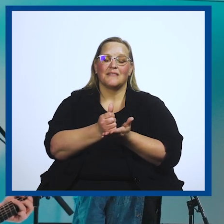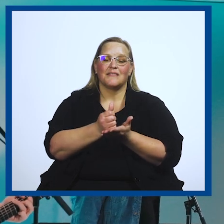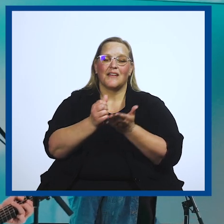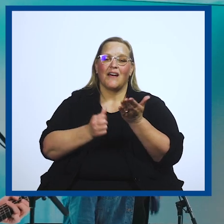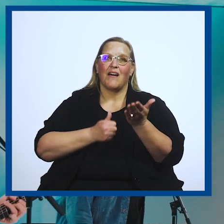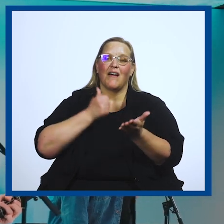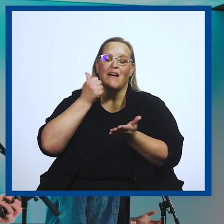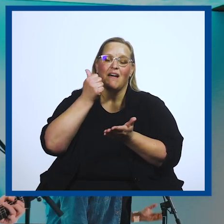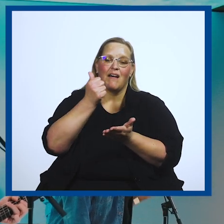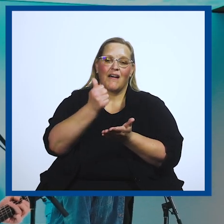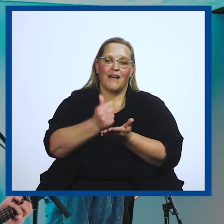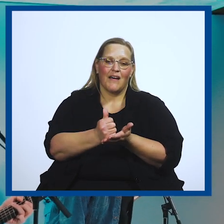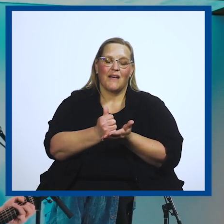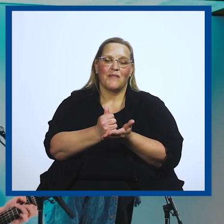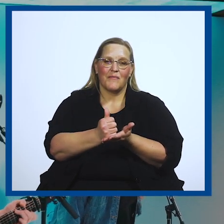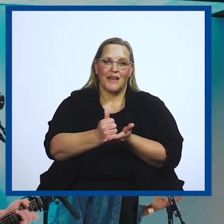Amen.